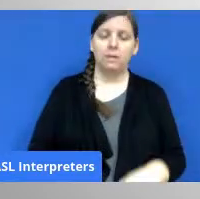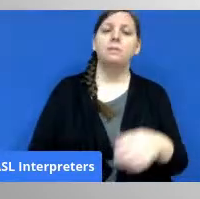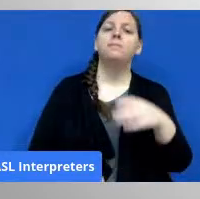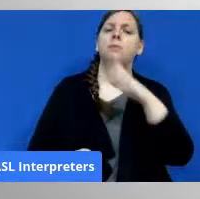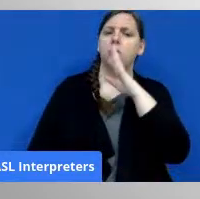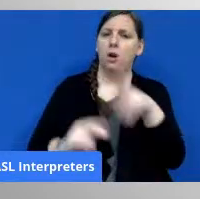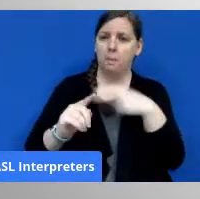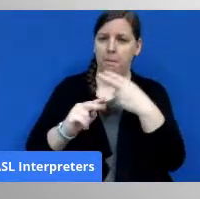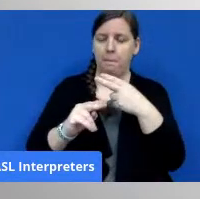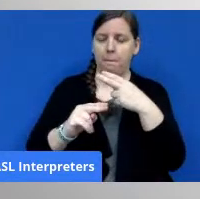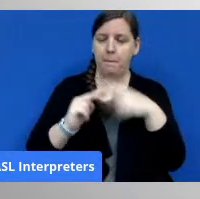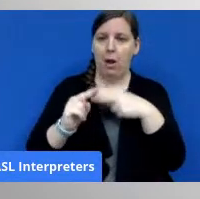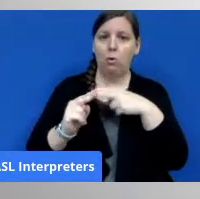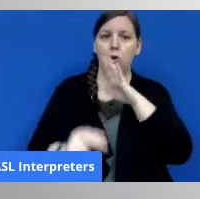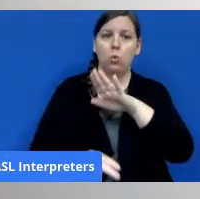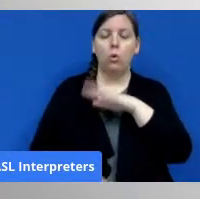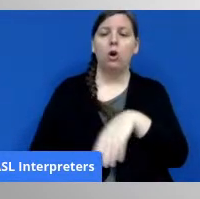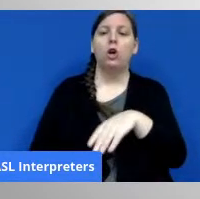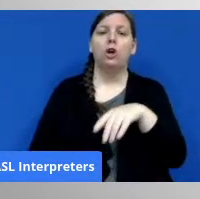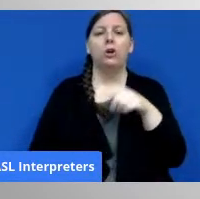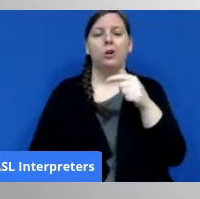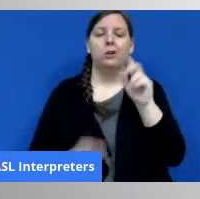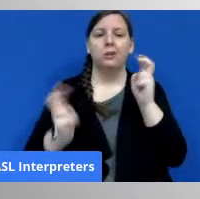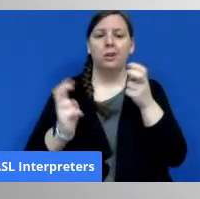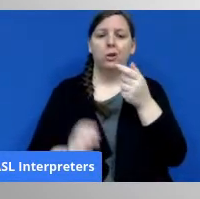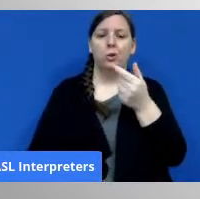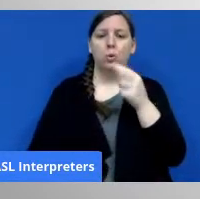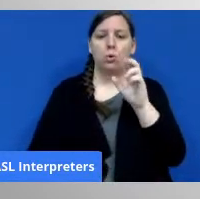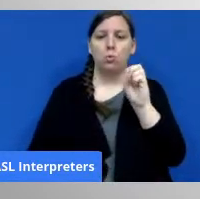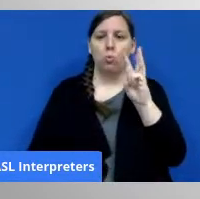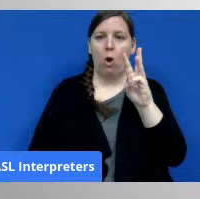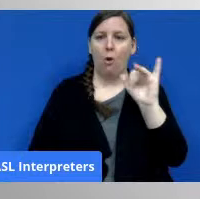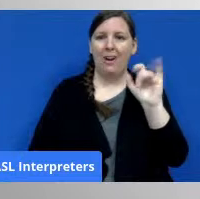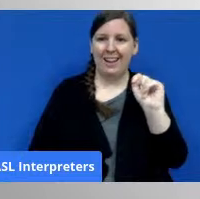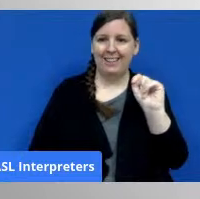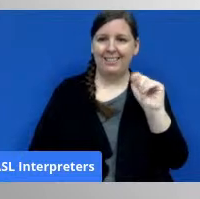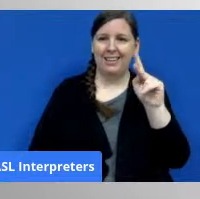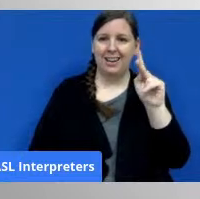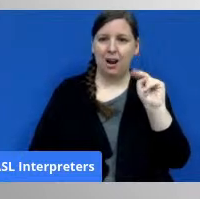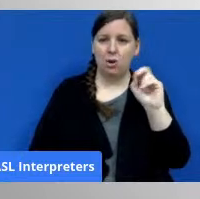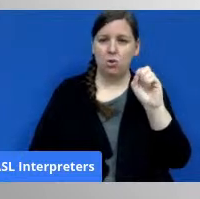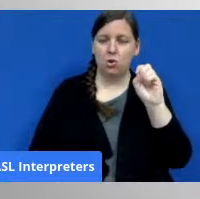It program, how do you get the word out?